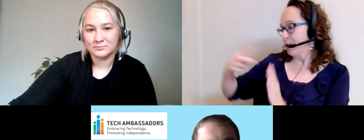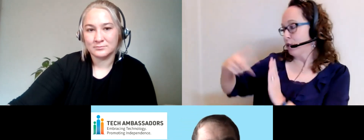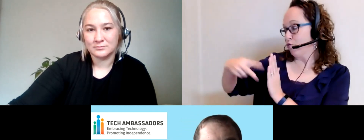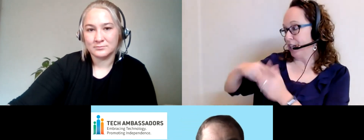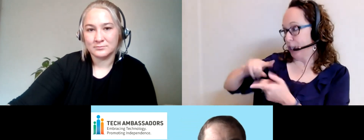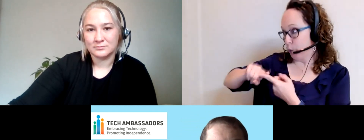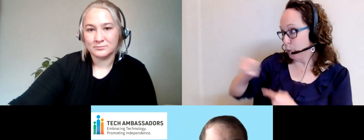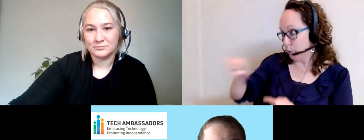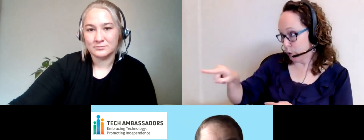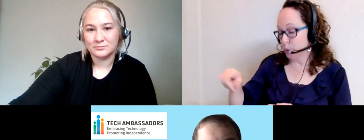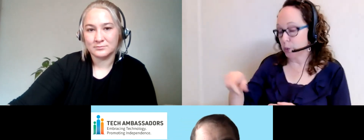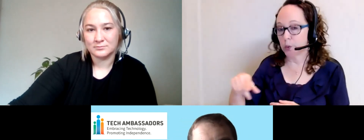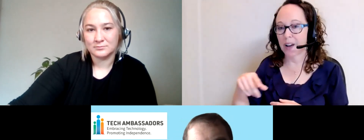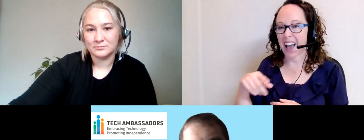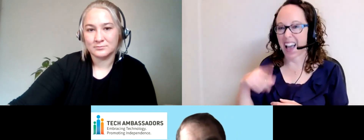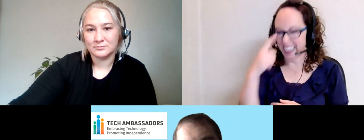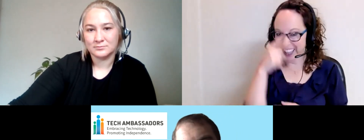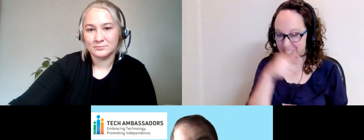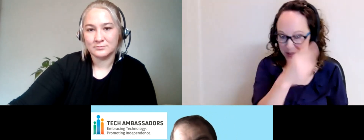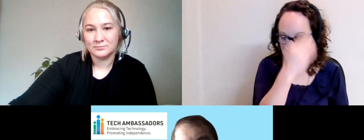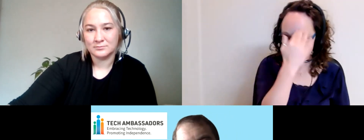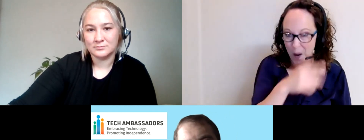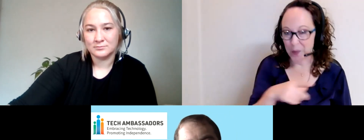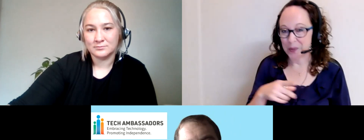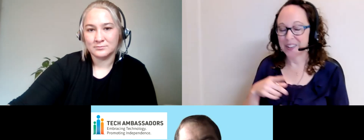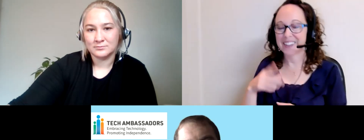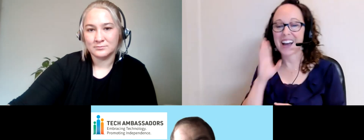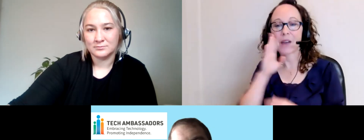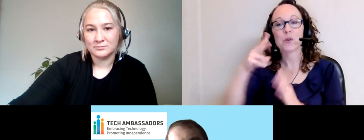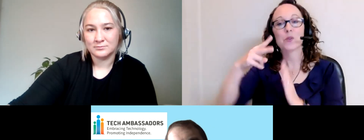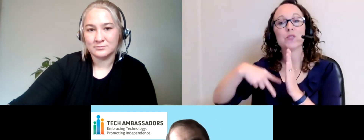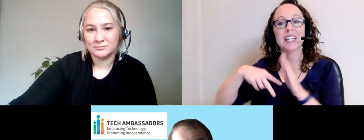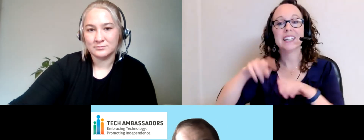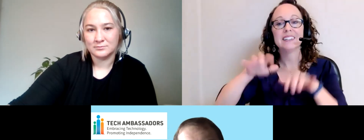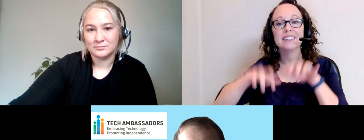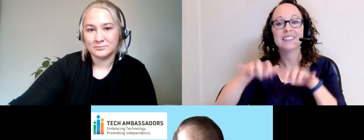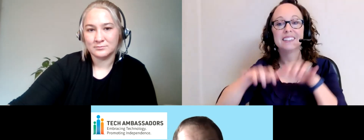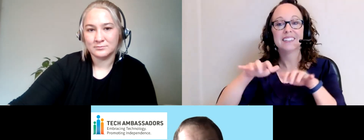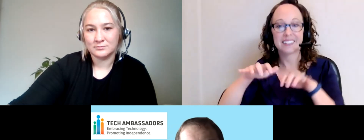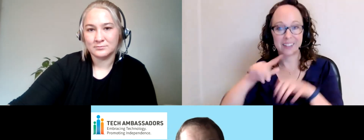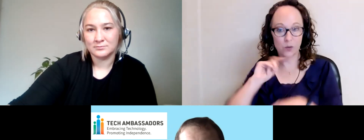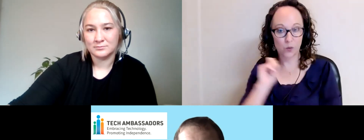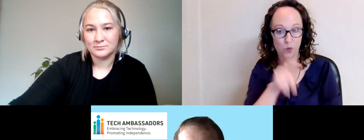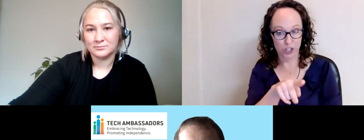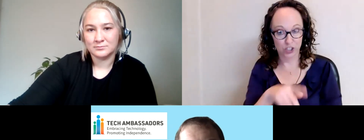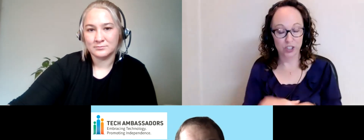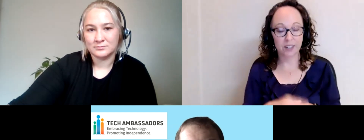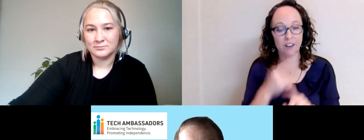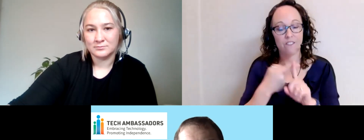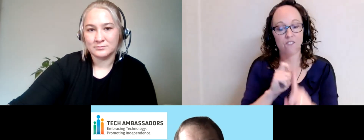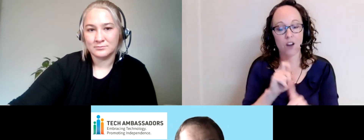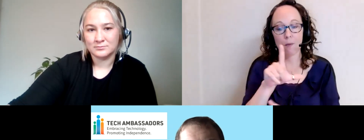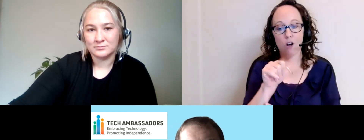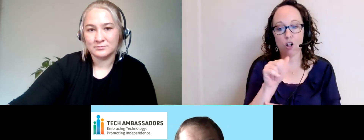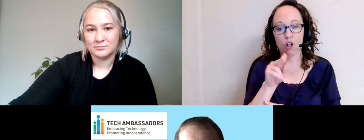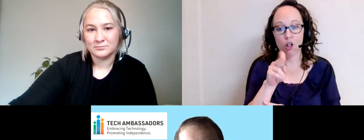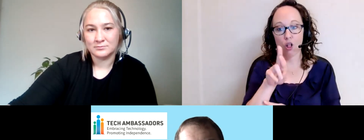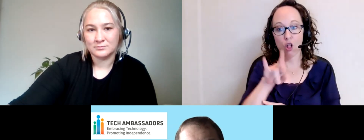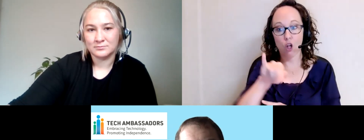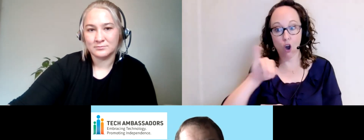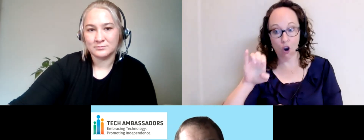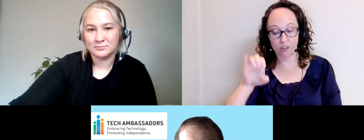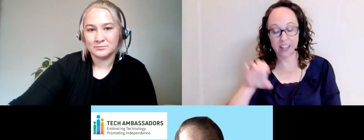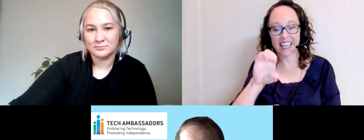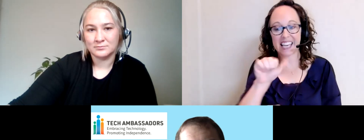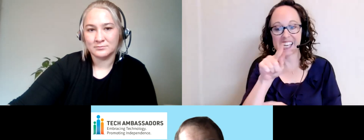that I think Tanner knows typed a comment here in the questions. This is from Lori Eastham. So she says, please let Tanner know that